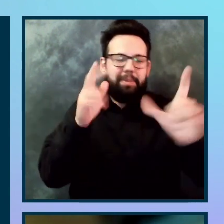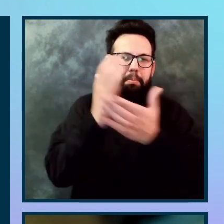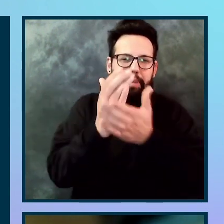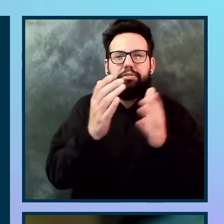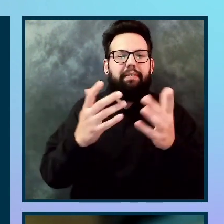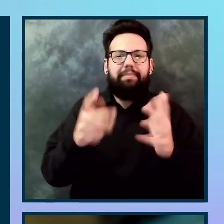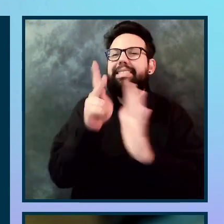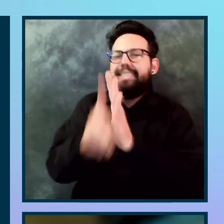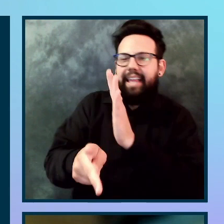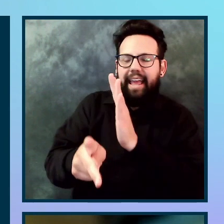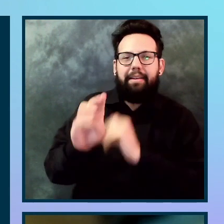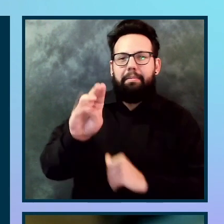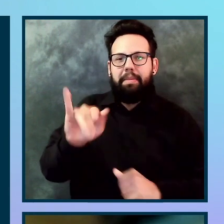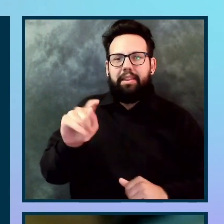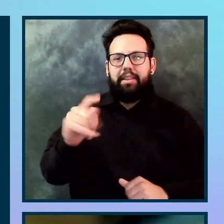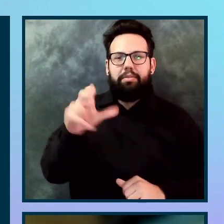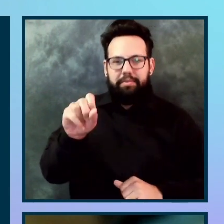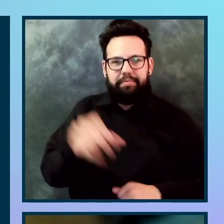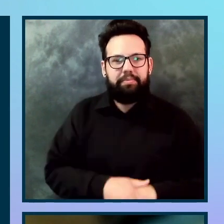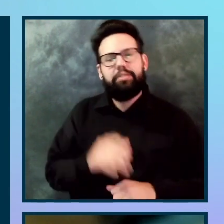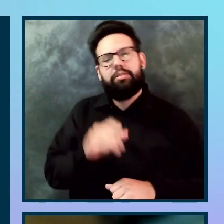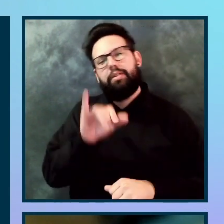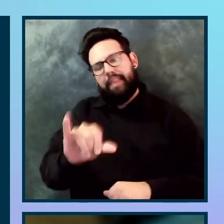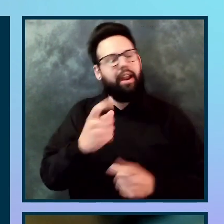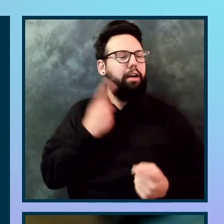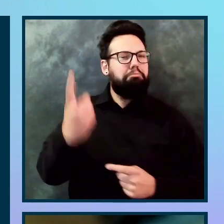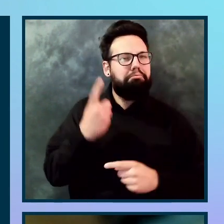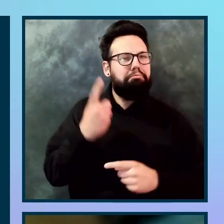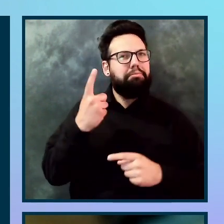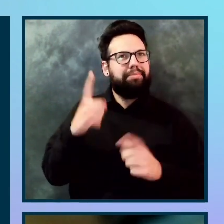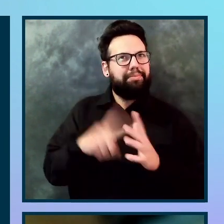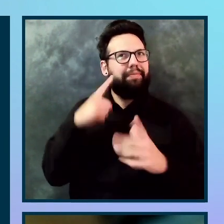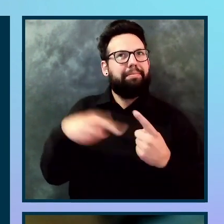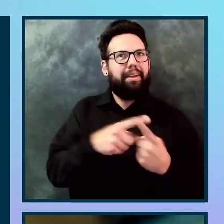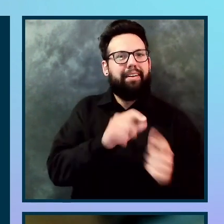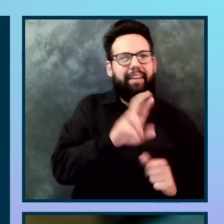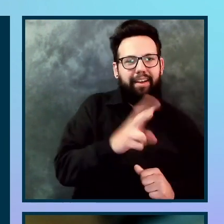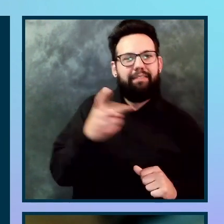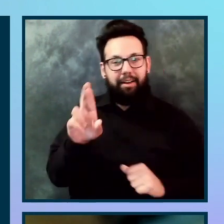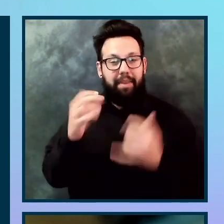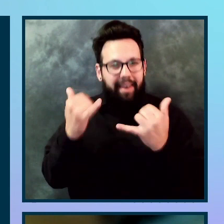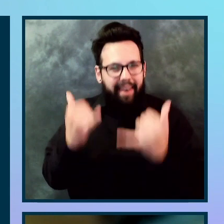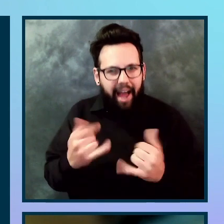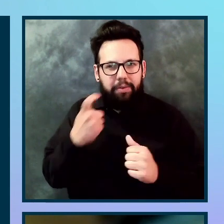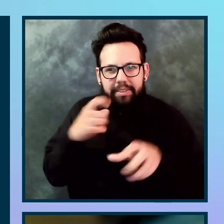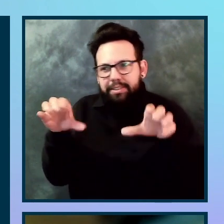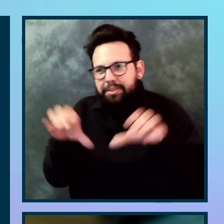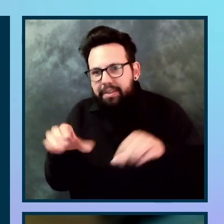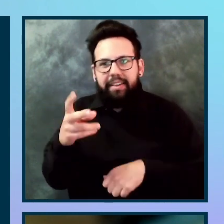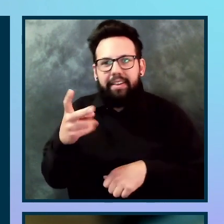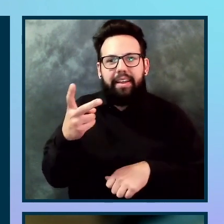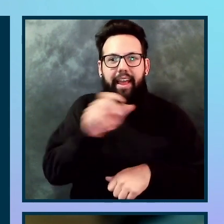depth about AR and VR. And one of the coolest projects I've been doing lately is using augmented reality in museums to help